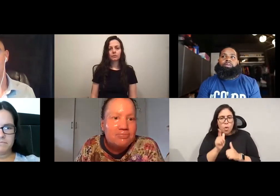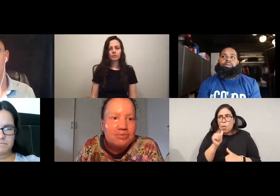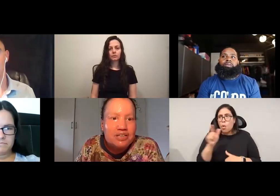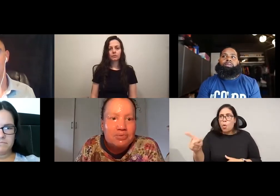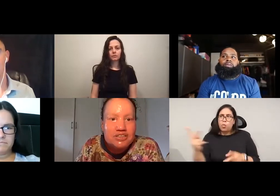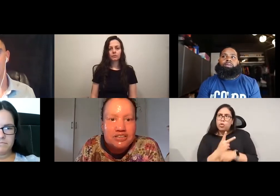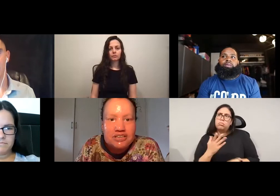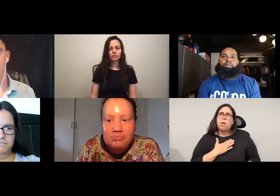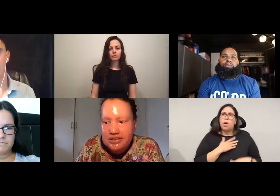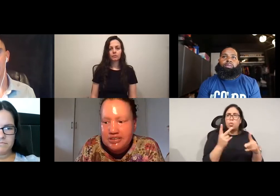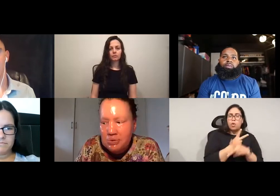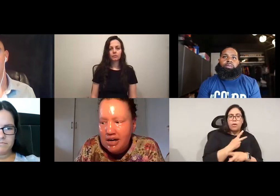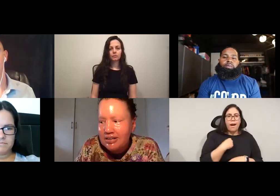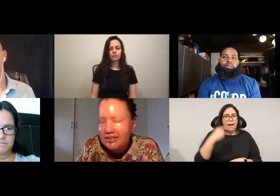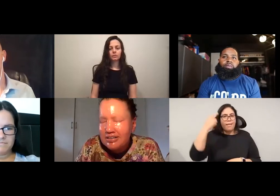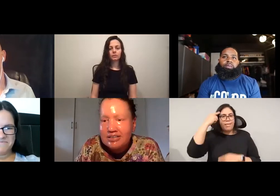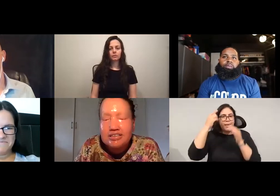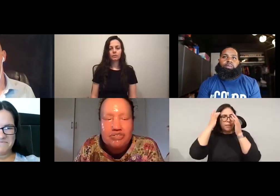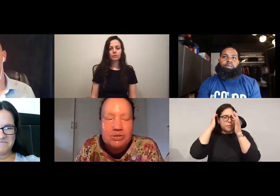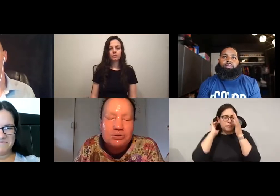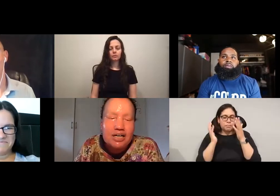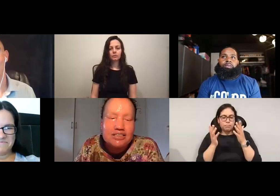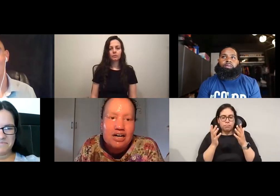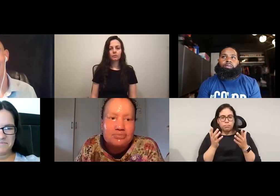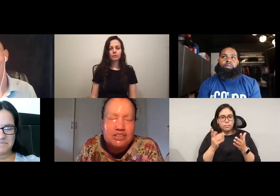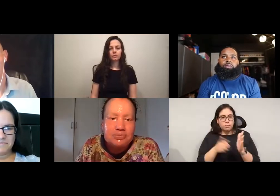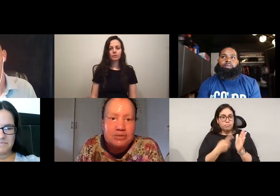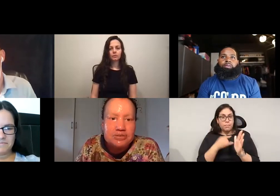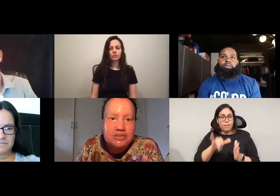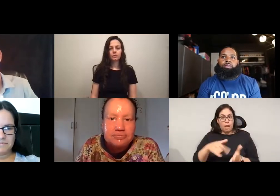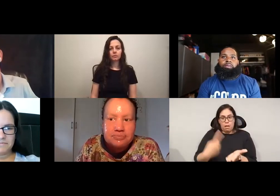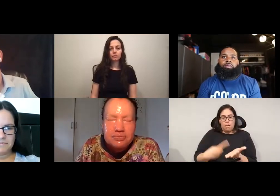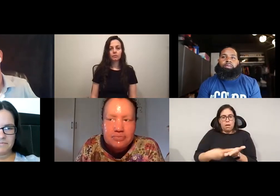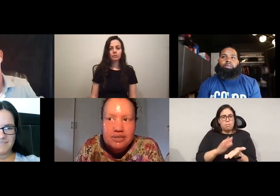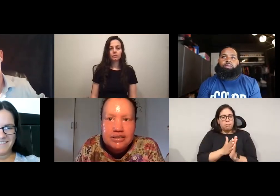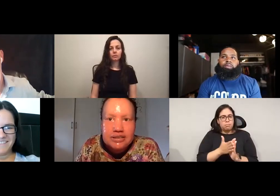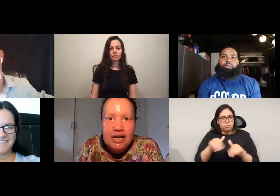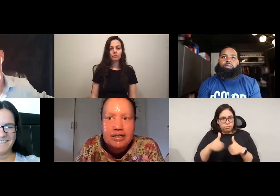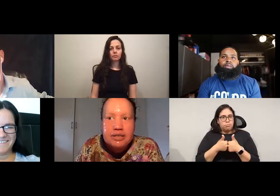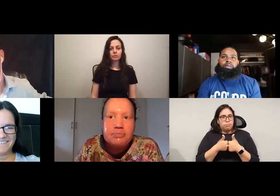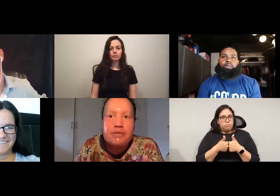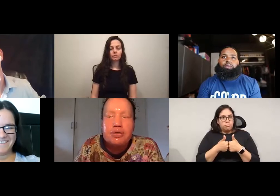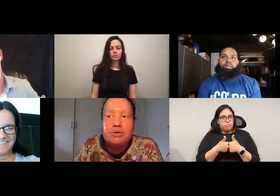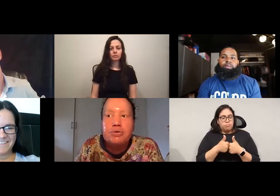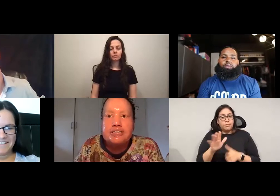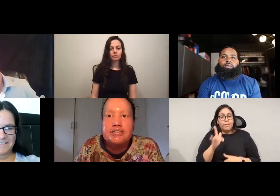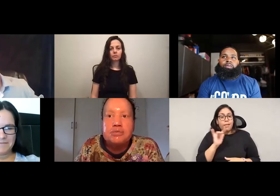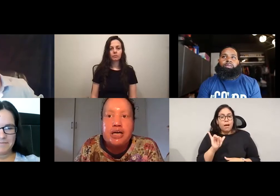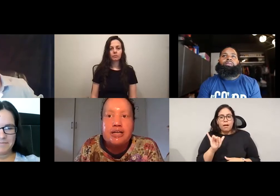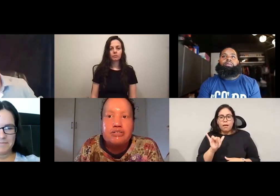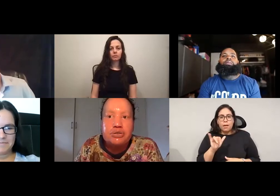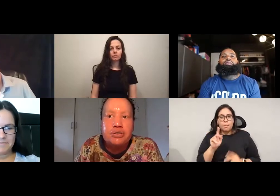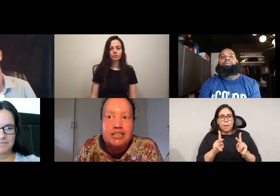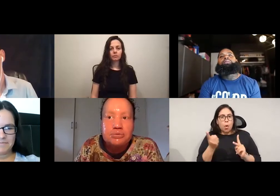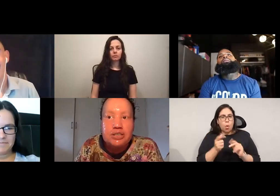find the Oppression Olympics quite difficult at times because it's like people are always